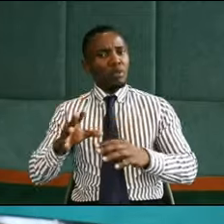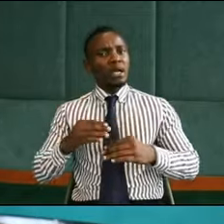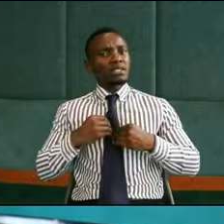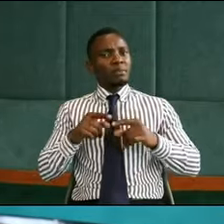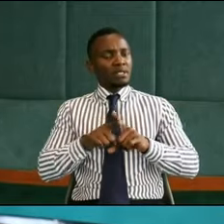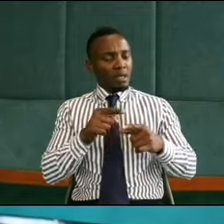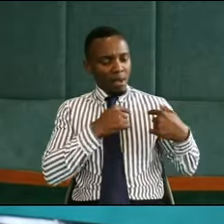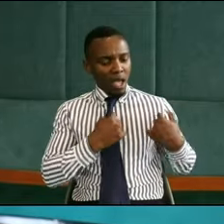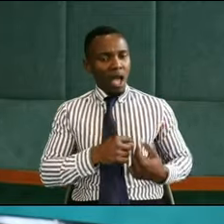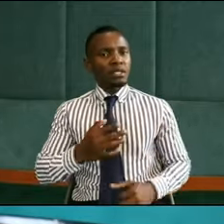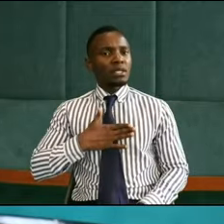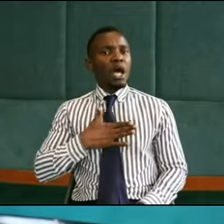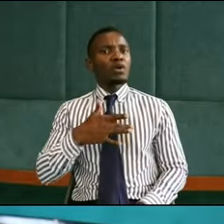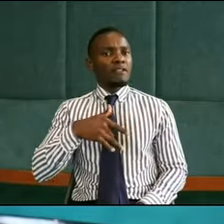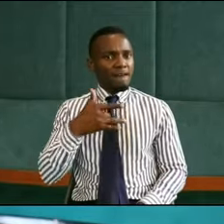feel it?